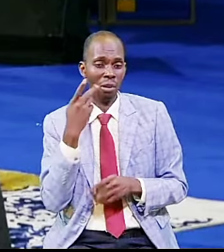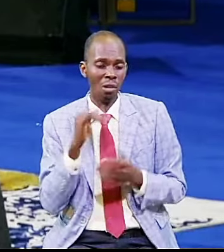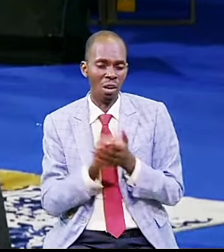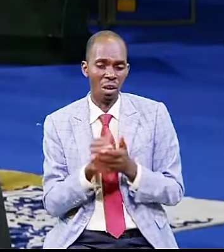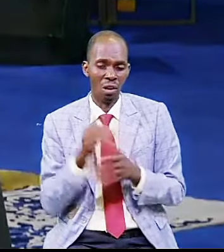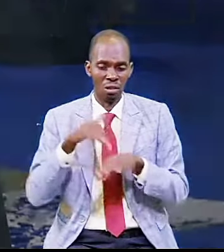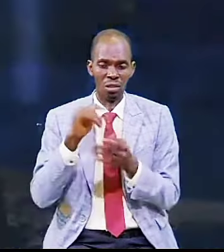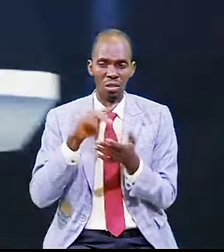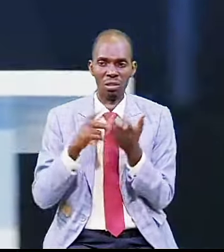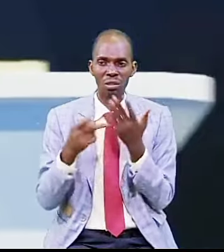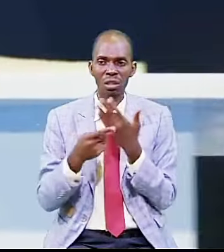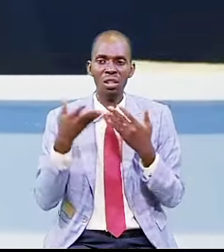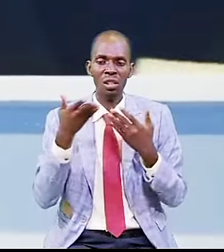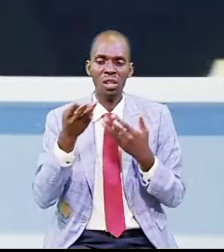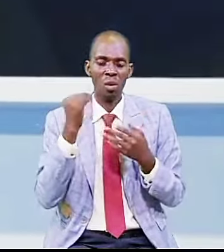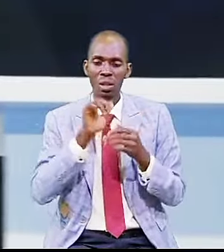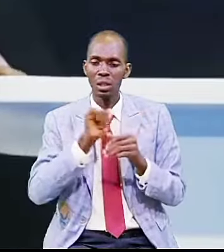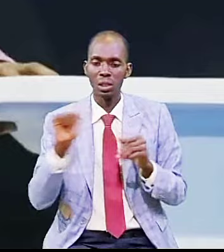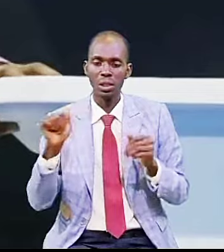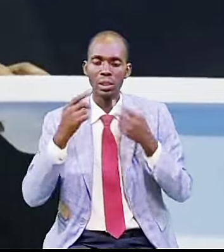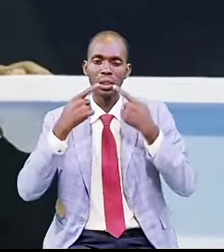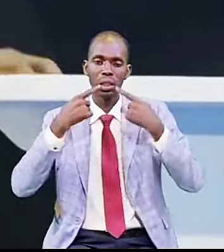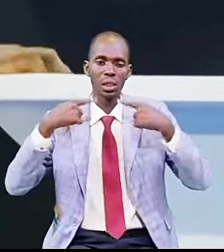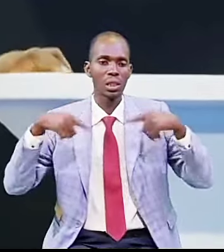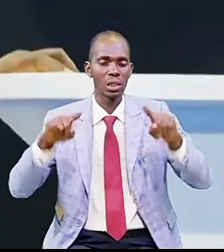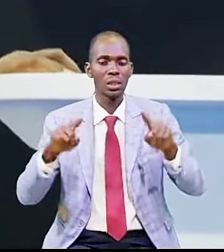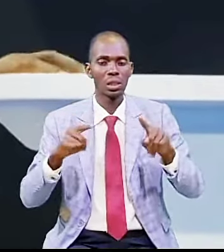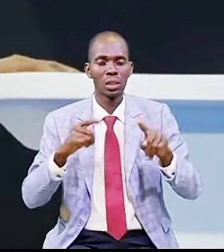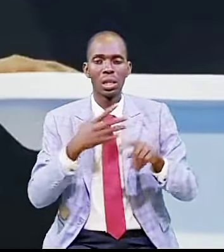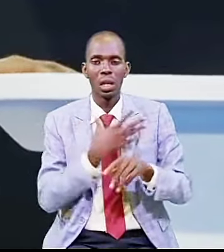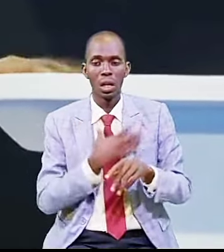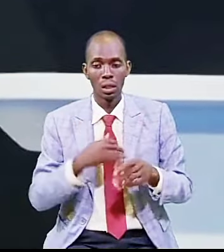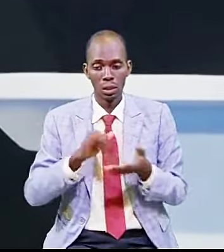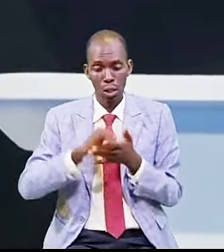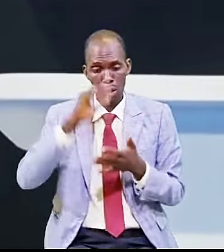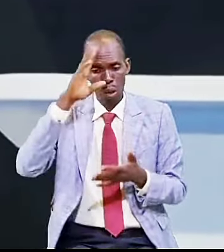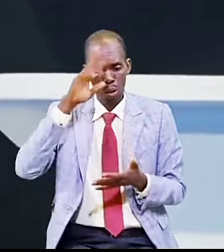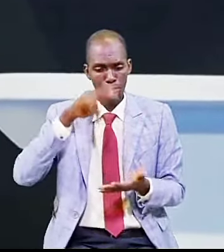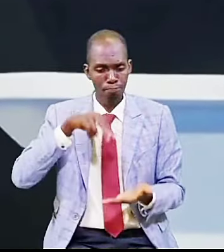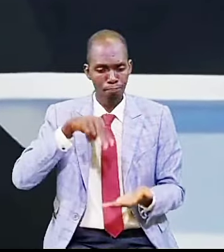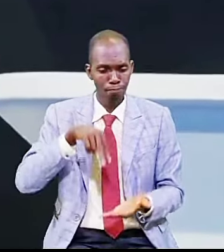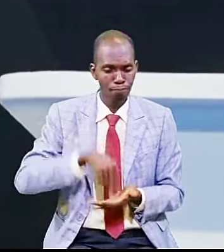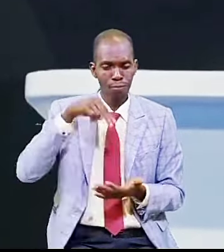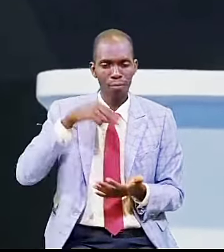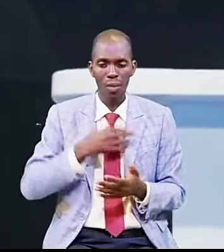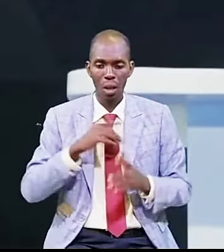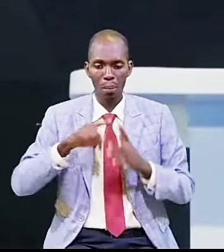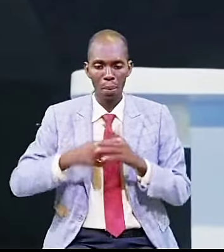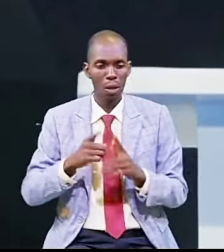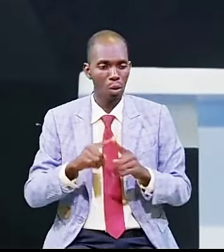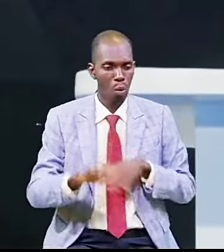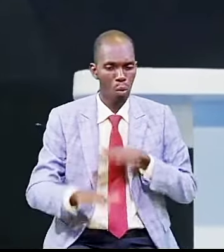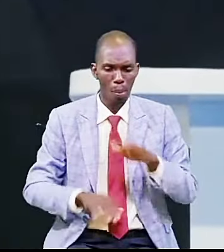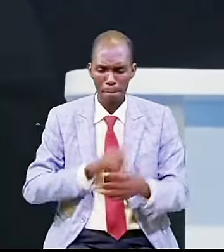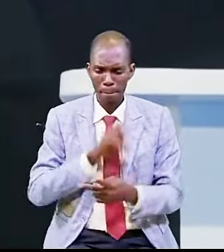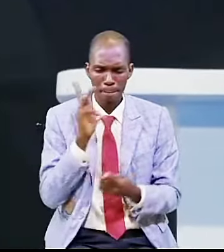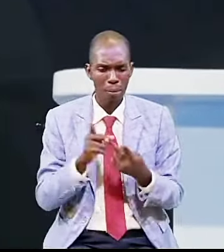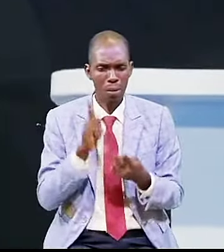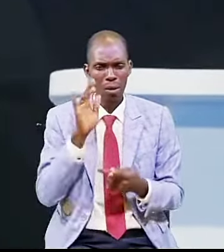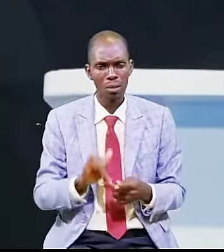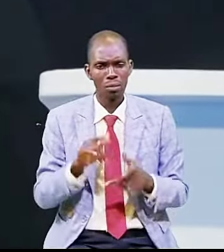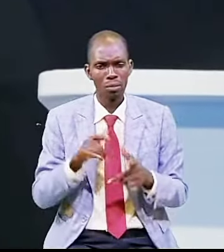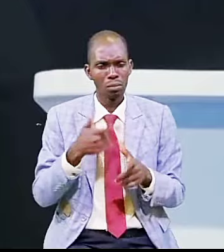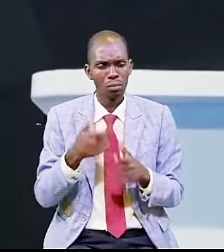The boys stood up and walked perfectly. And the parents, father, mother, they were